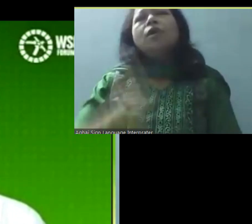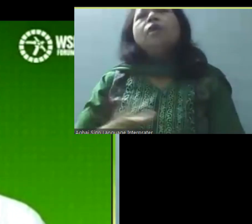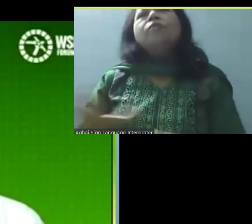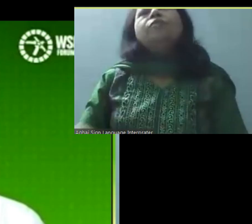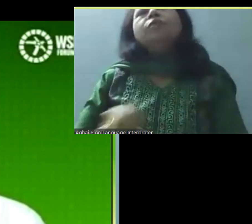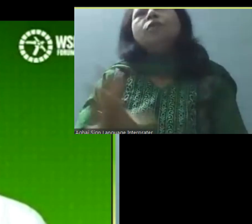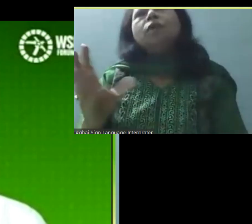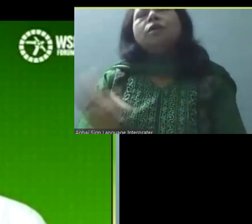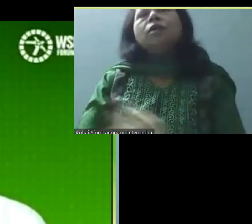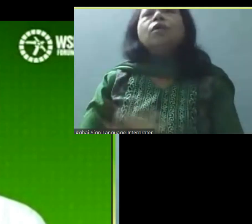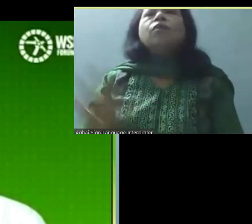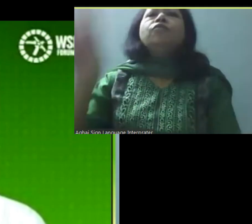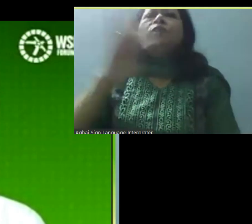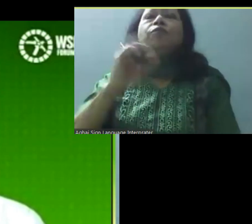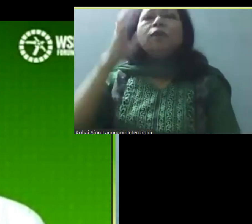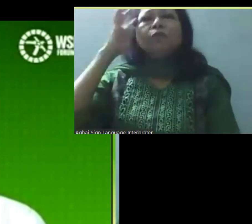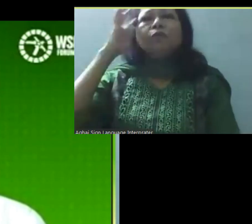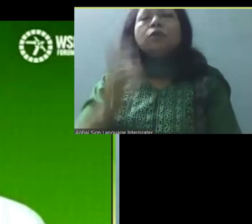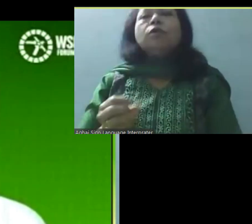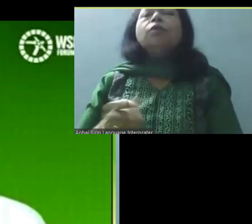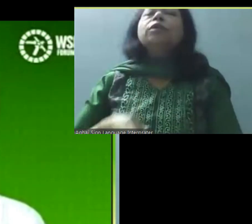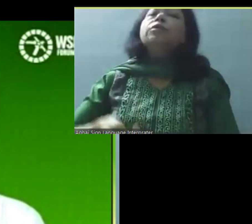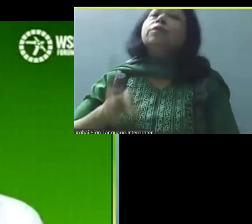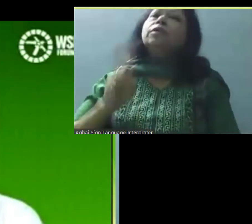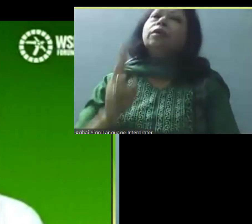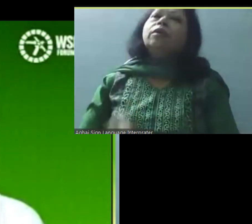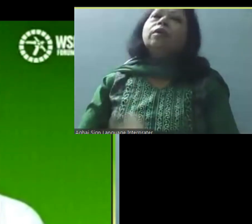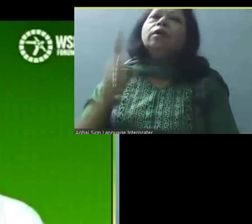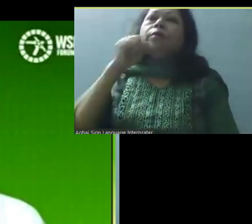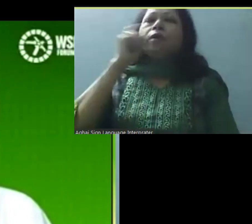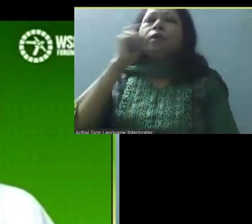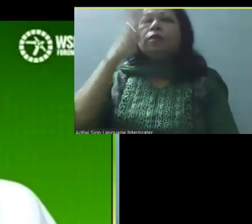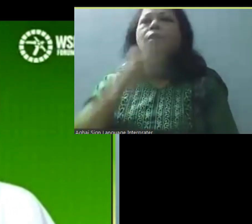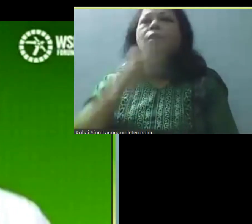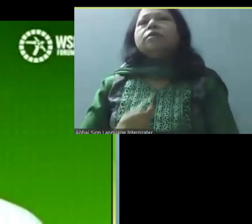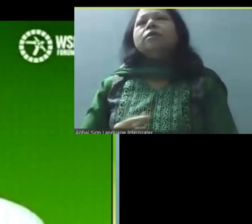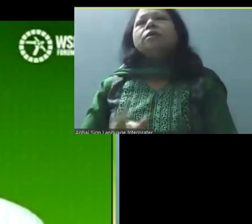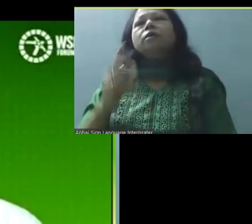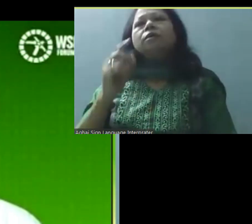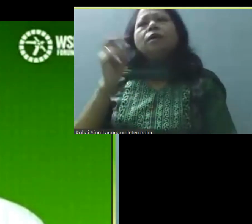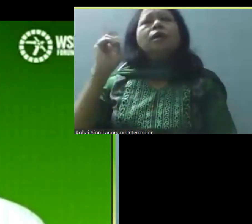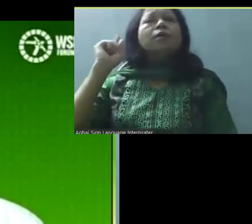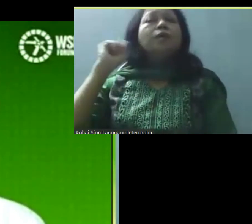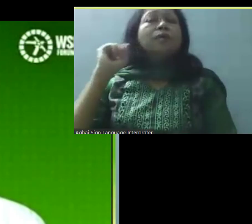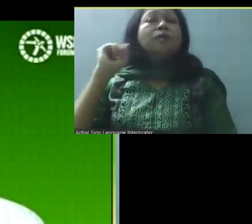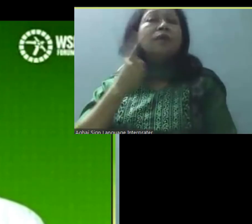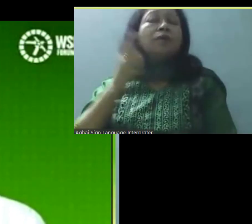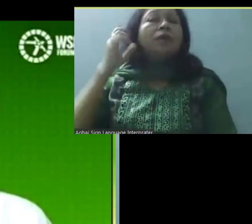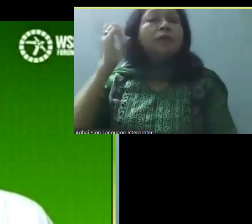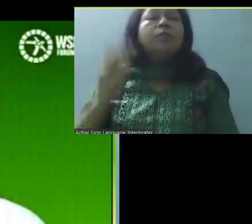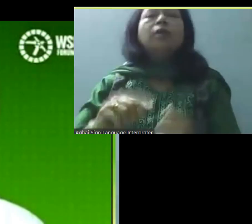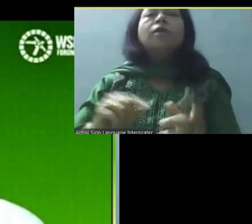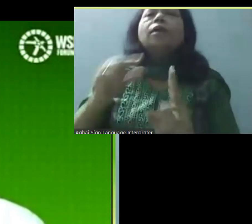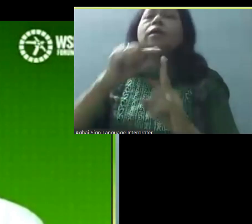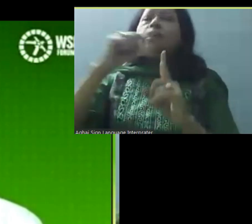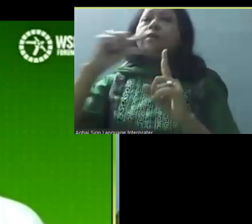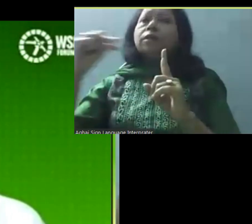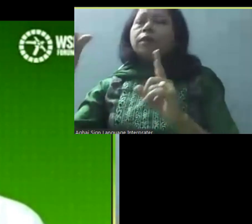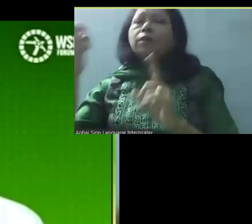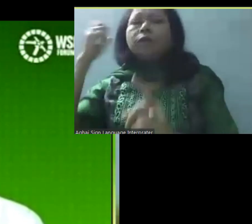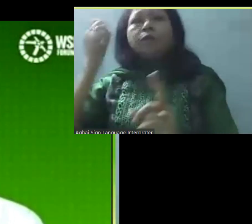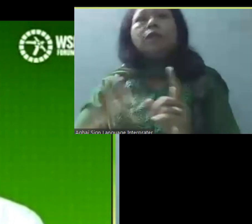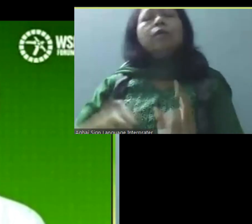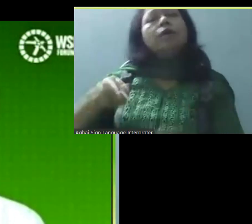in formats appropriate for use by people with disabilities. Now, again, digital tech can readily be